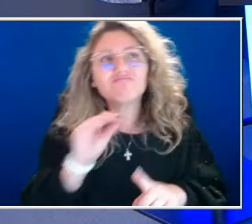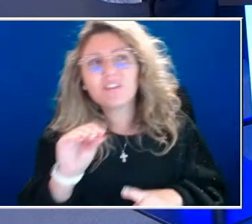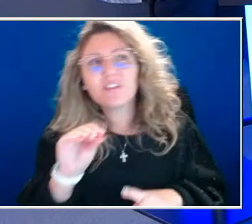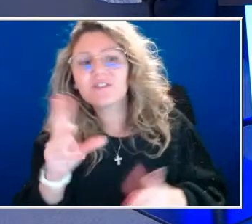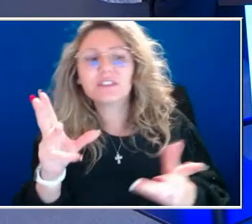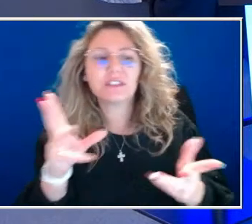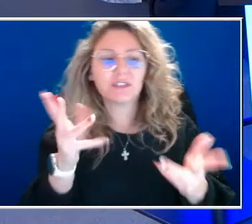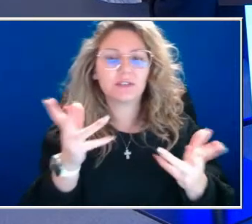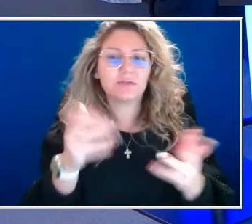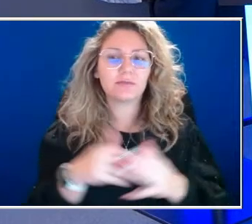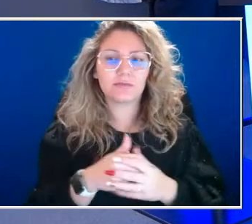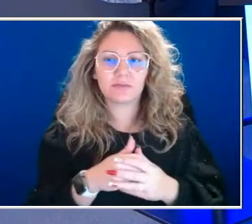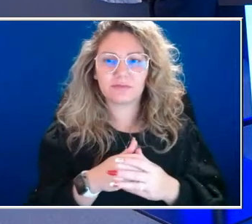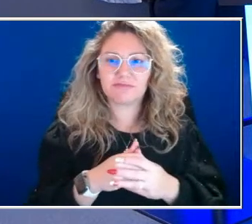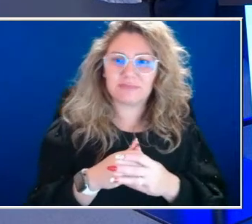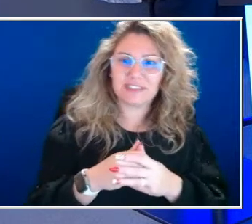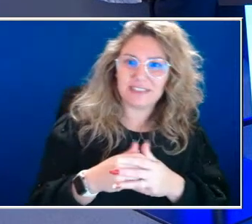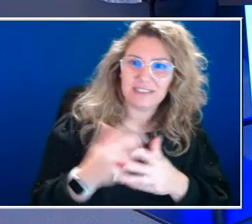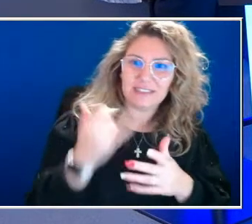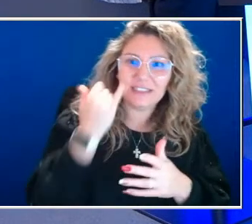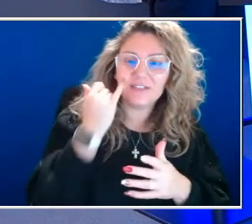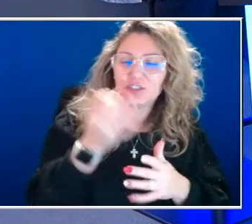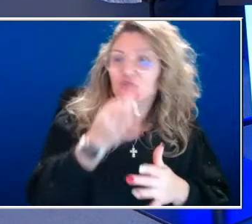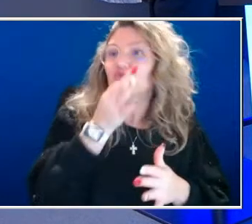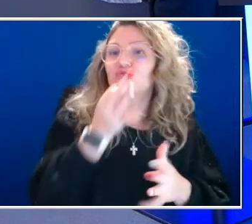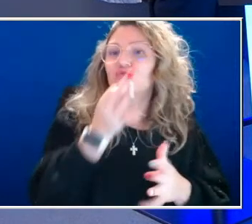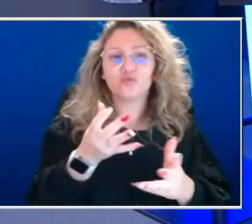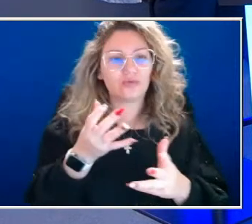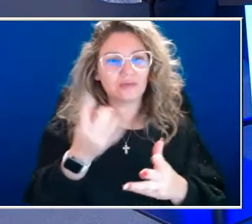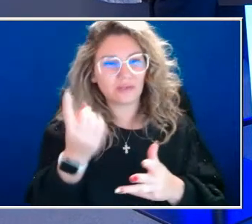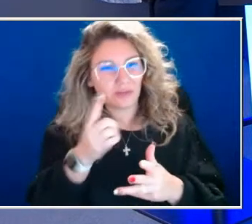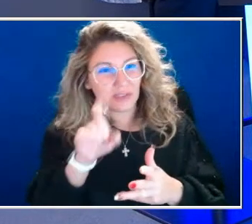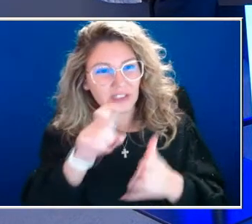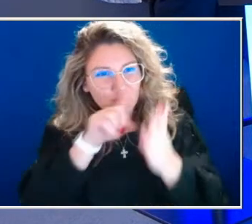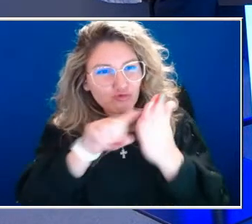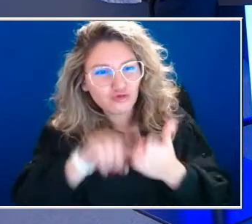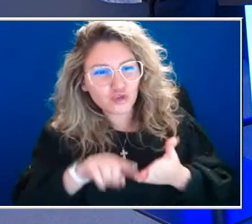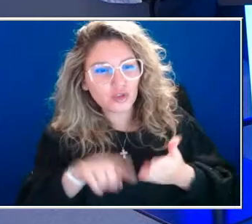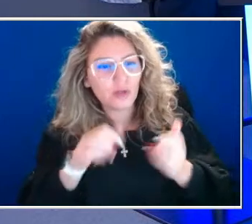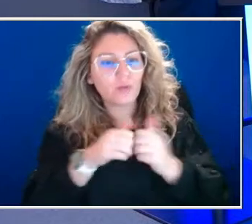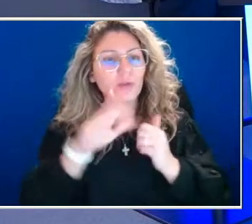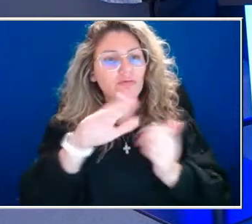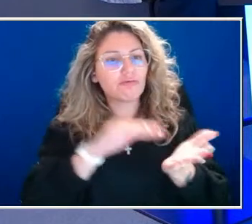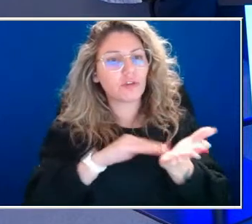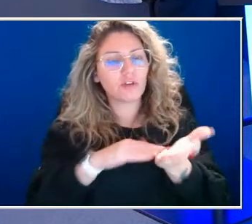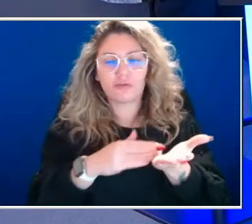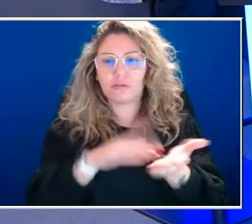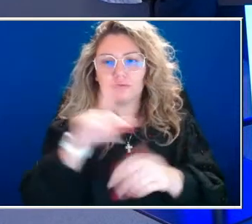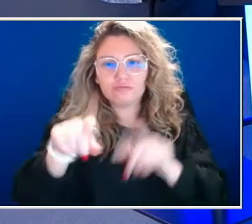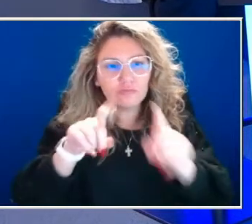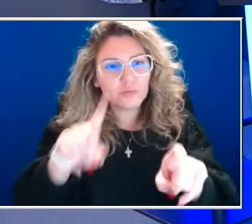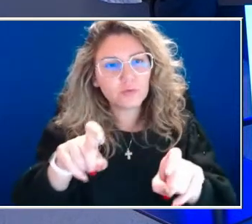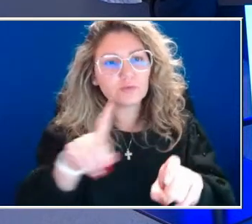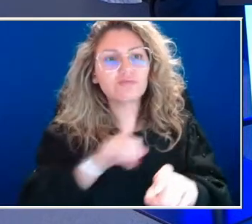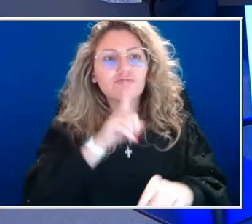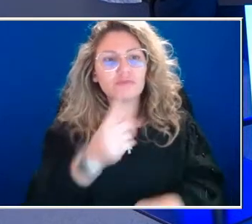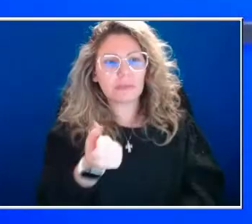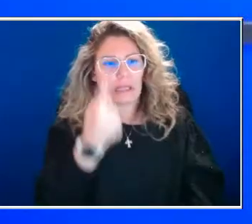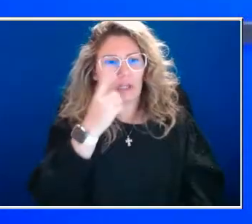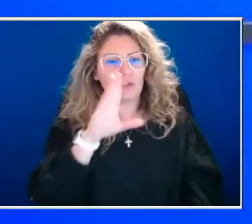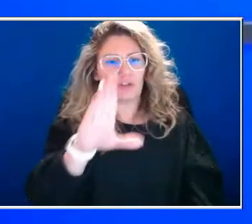on the horizon. And then is that something they should be checking in with their doctor and asking questions about and really understanding their heart family